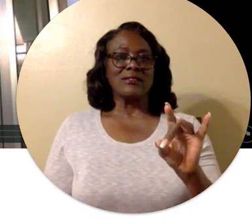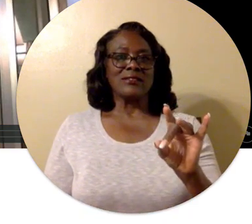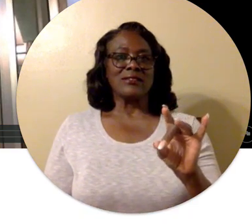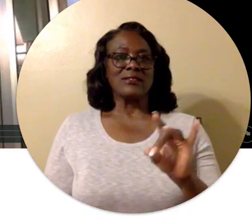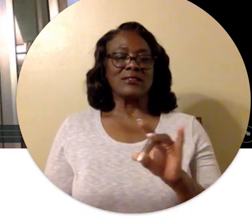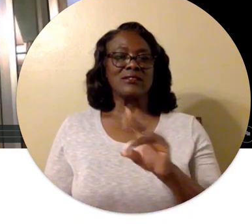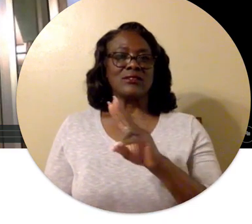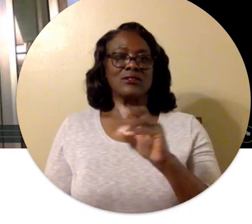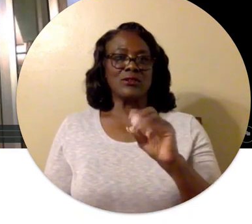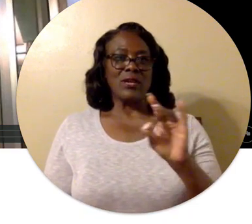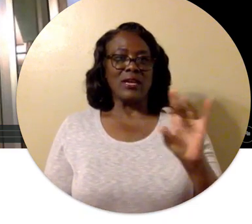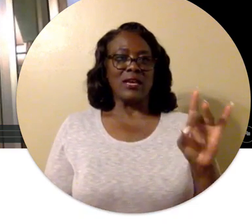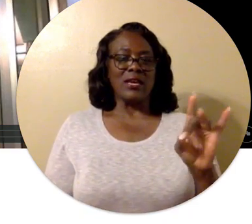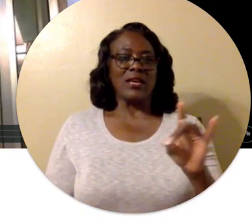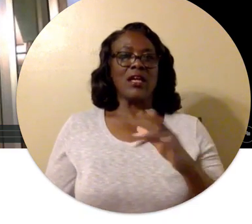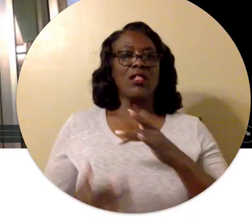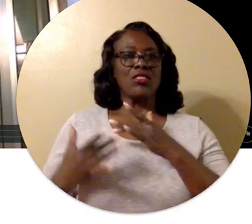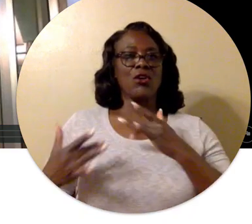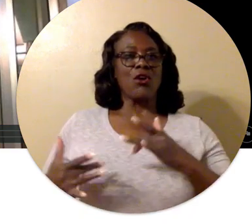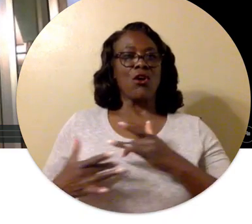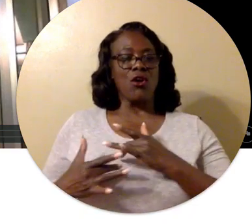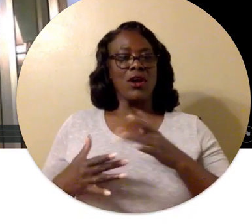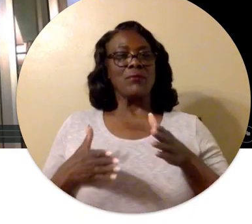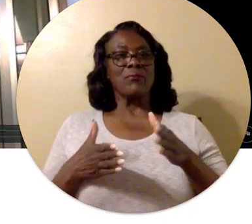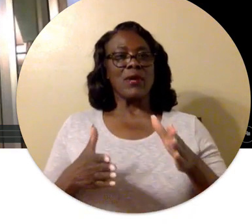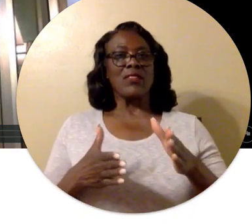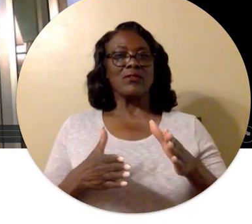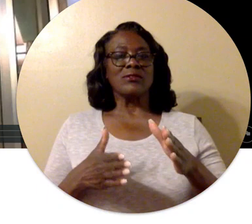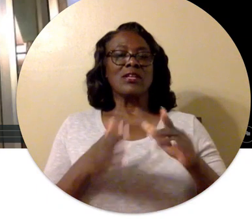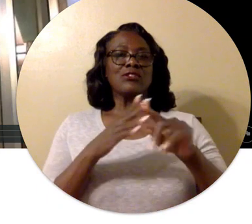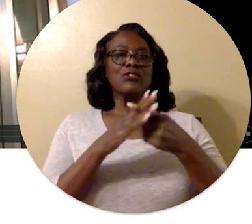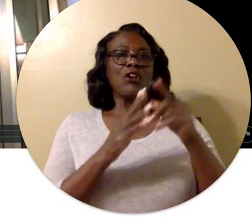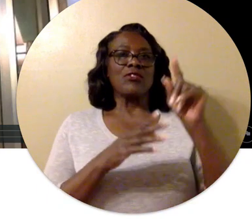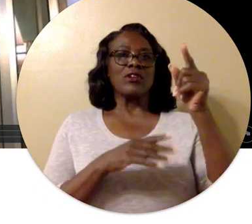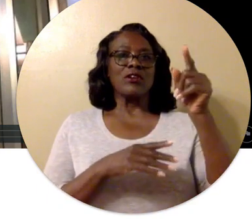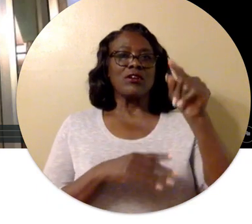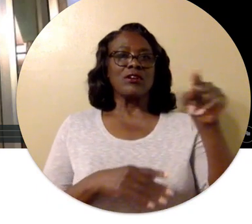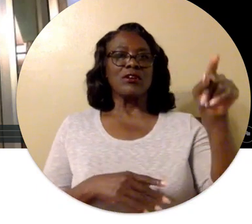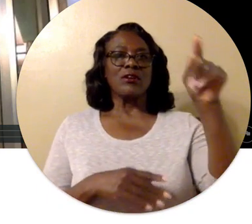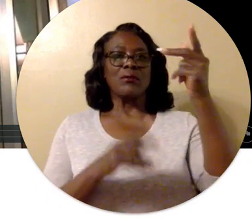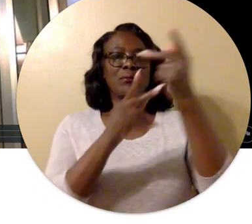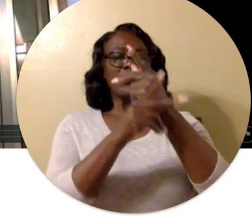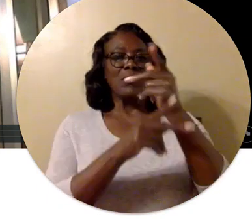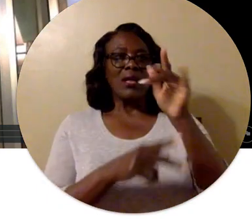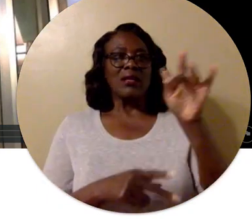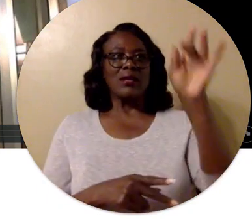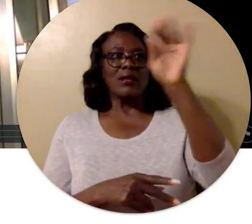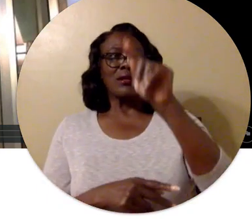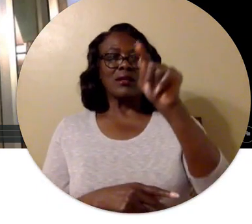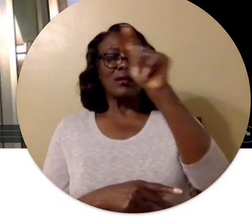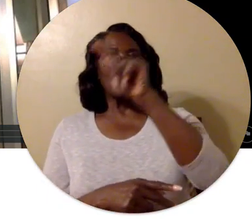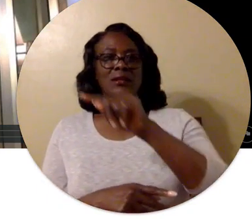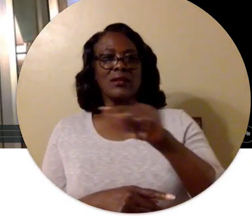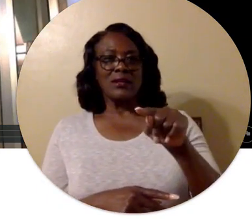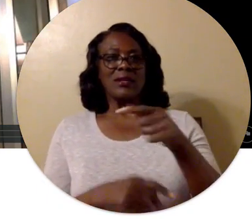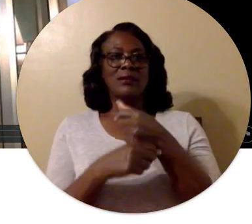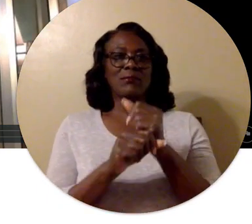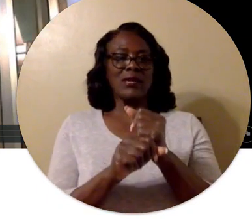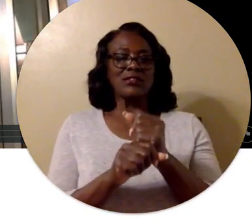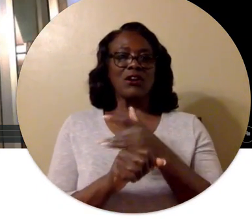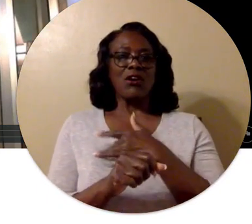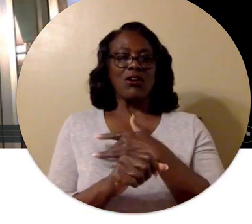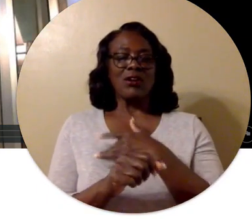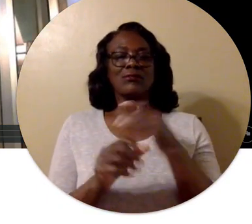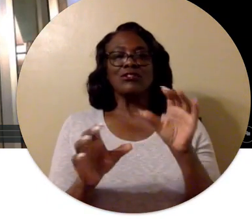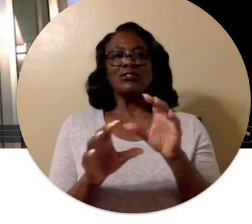method, this is kind of like if you think about starting here and multiplying by the first number, and then multiplying by the second number, it kind of creates a little heart, and then you can